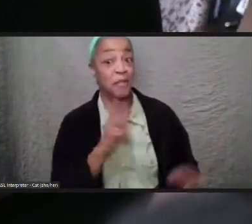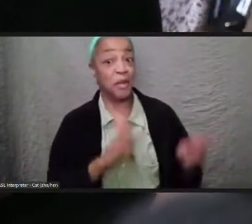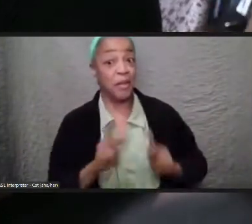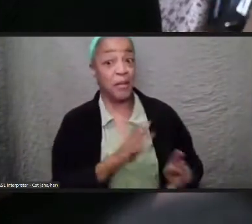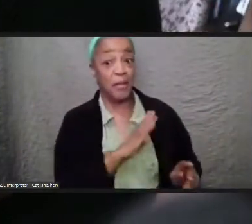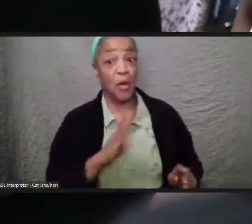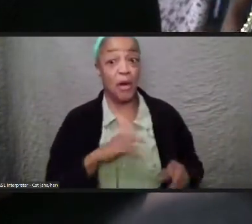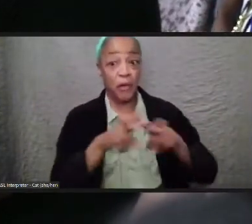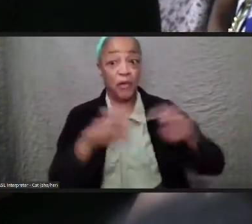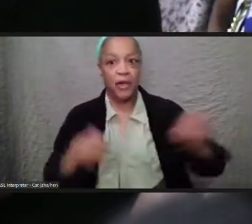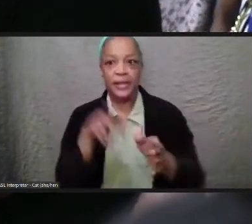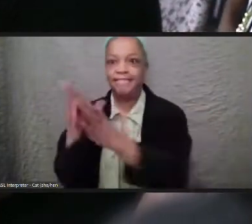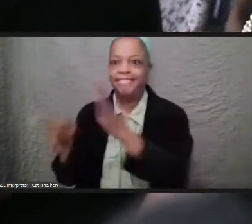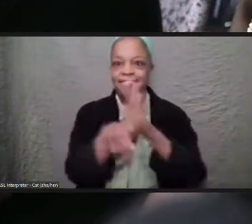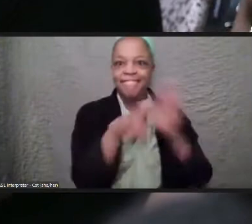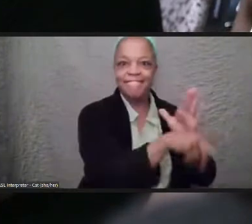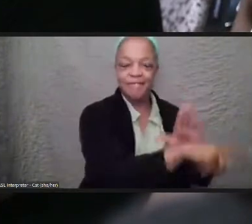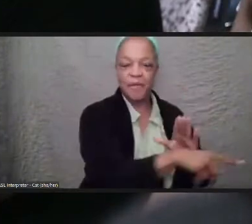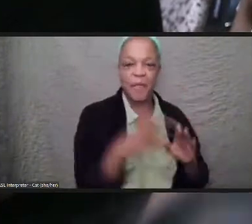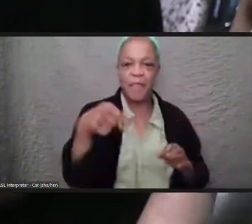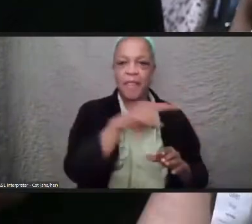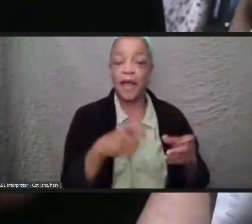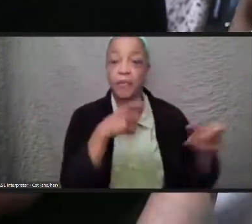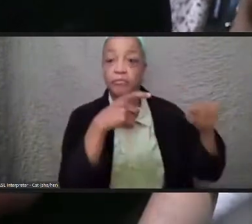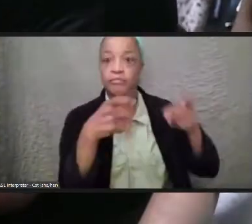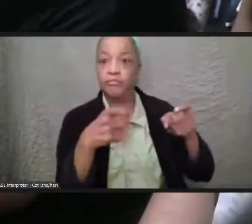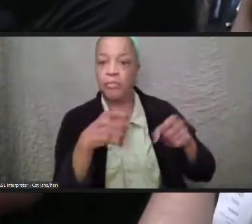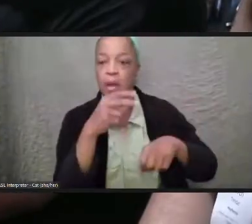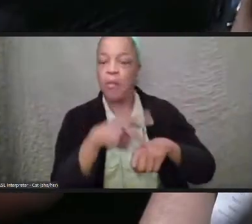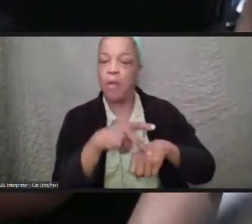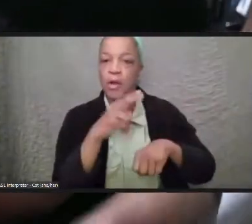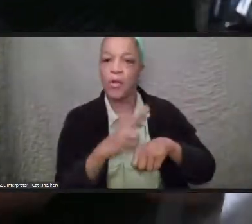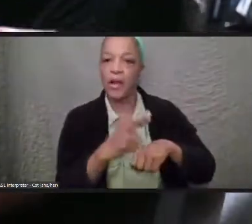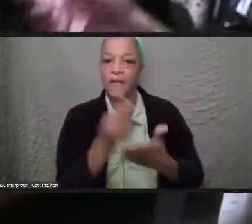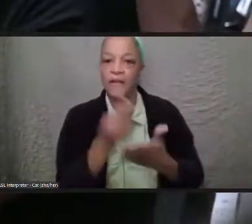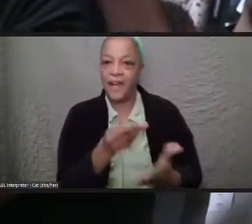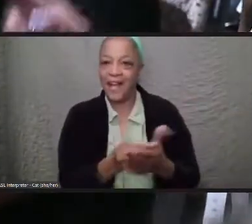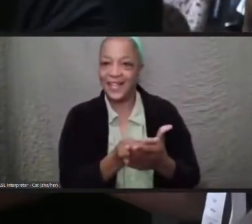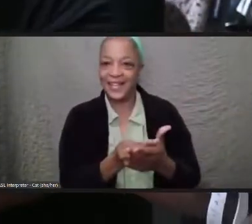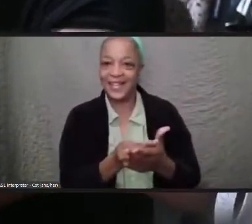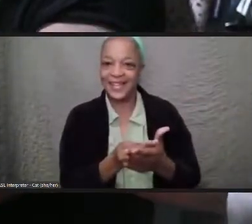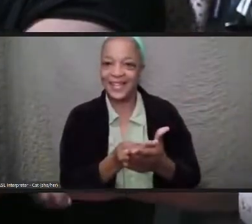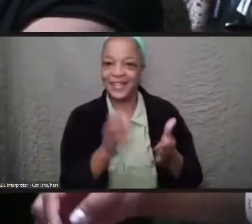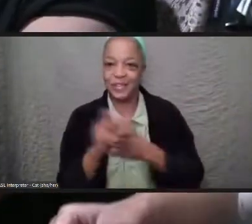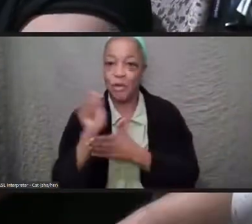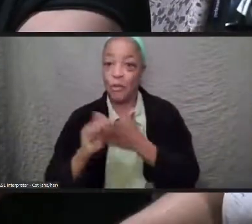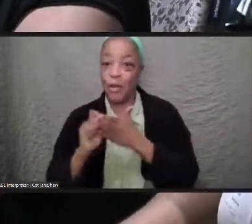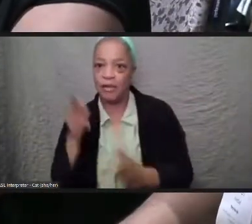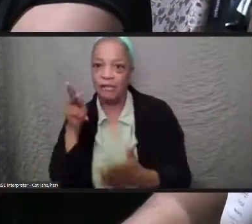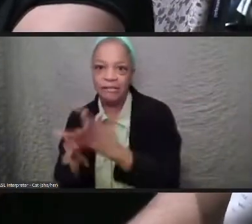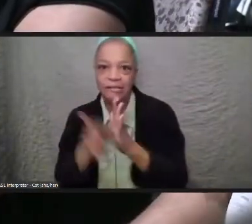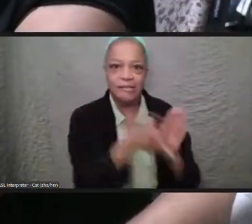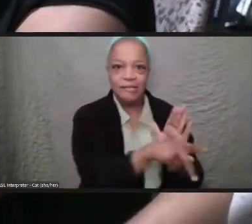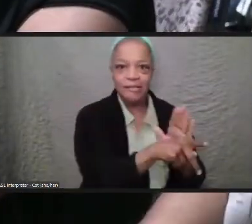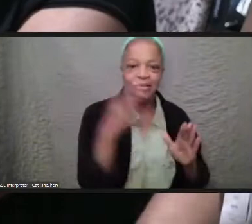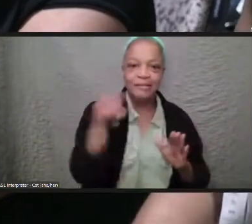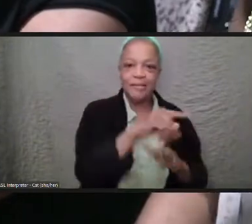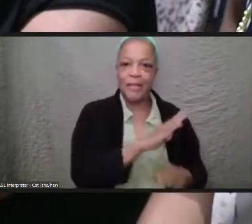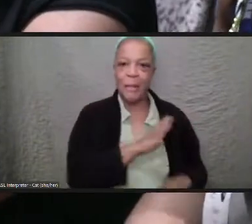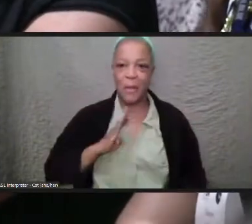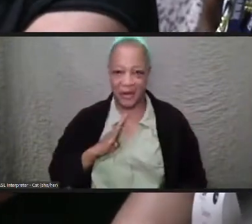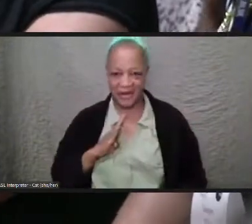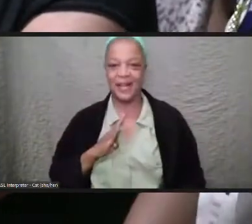who manage the finances of Puerto Rico. But